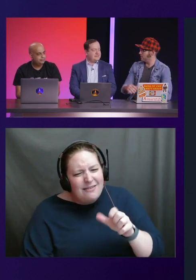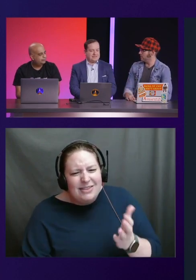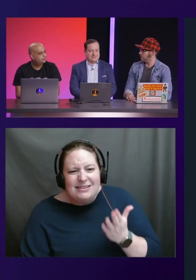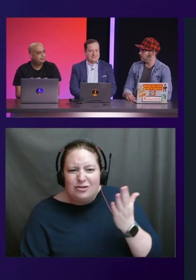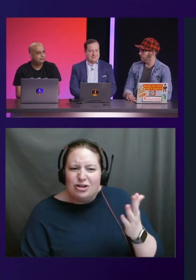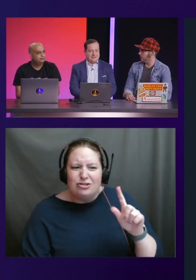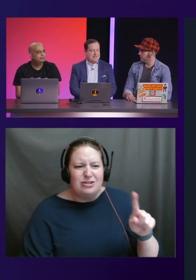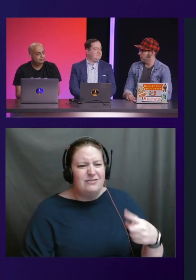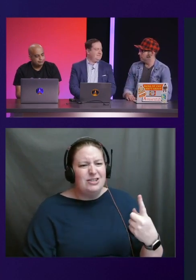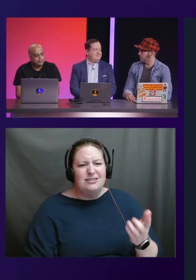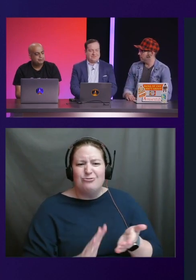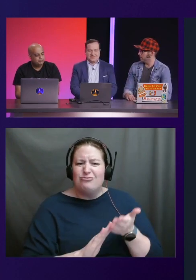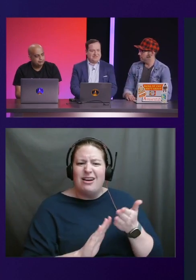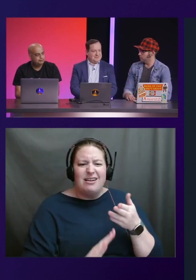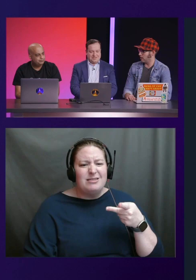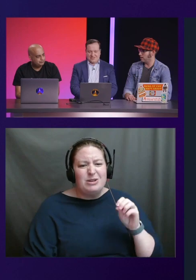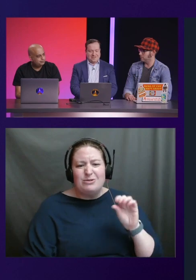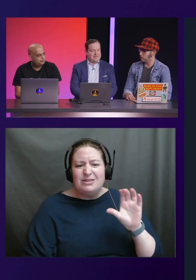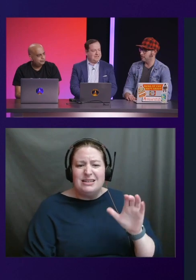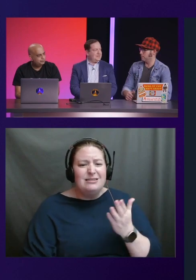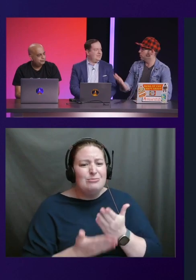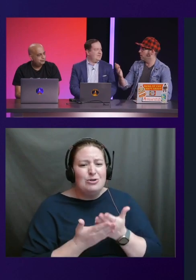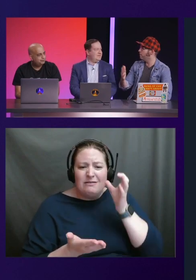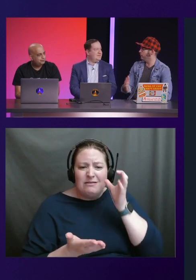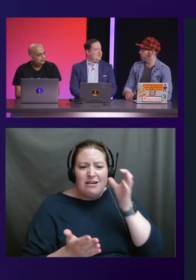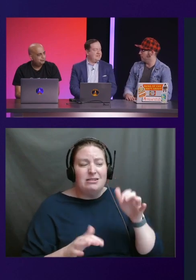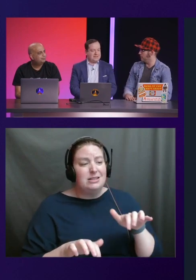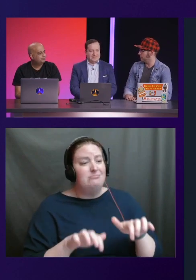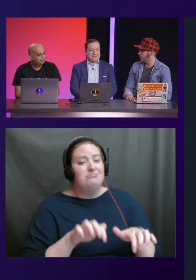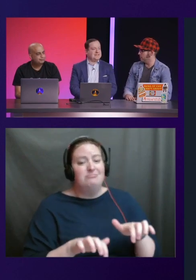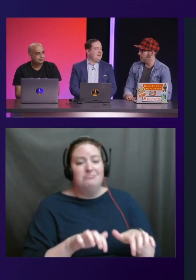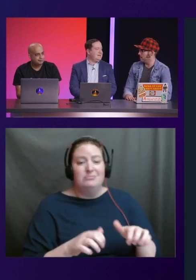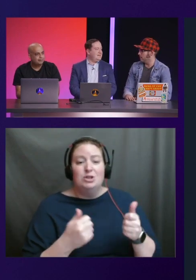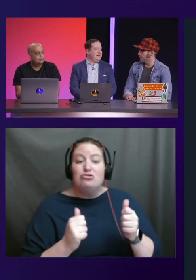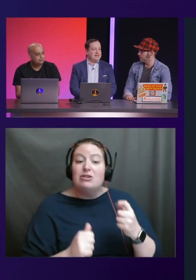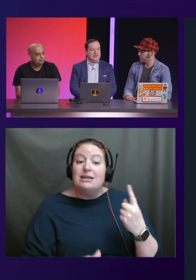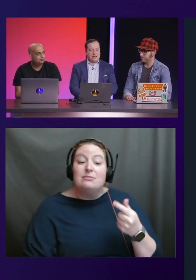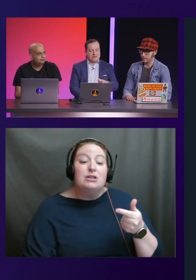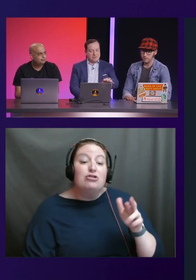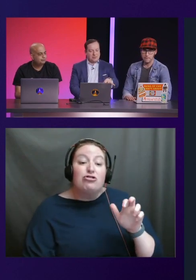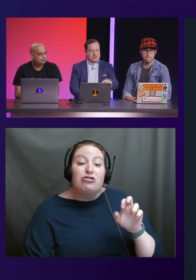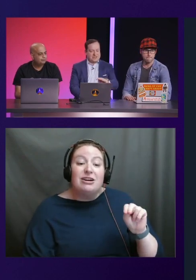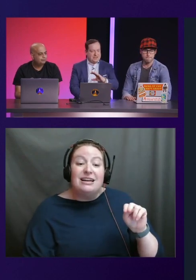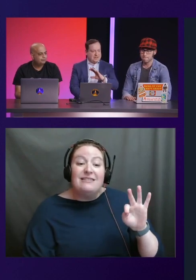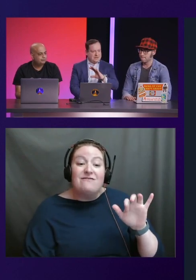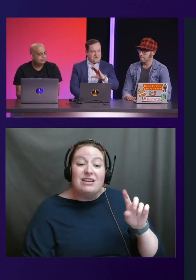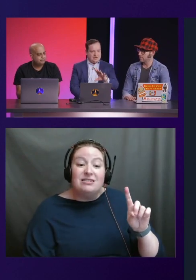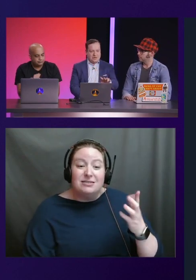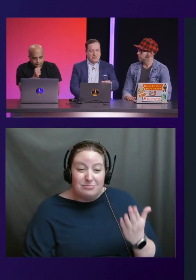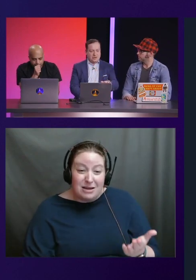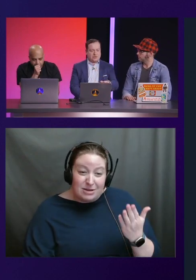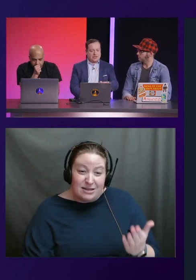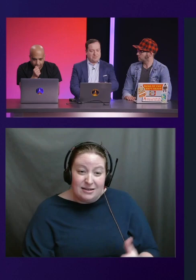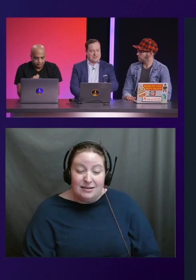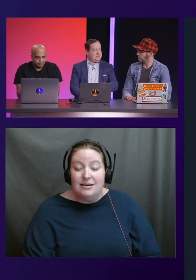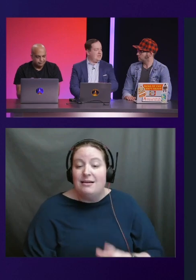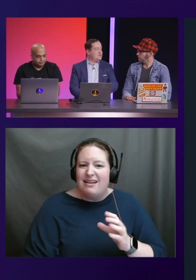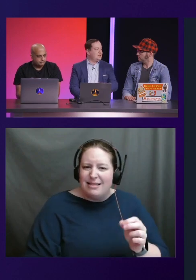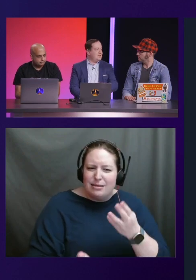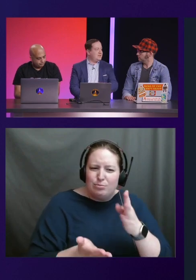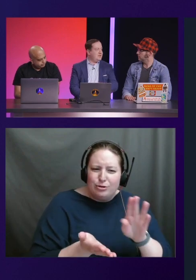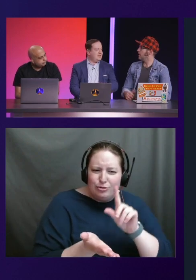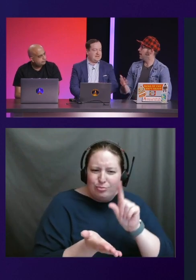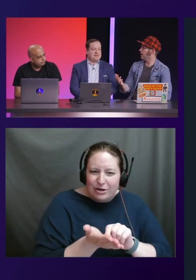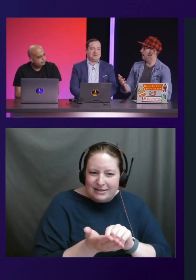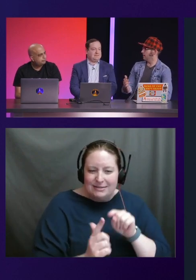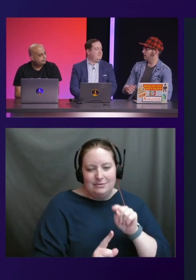run a POC through it. Right. Like try something greenfield, maybe something exactly. net new. Yeah, and the blueprints in there, they're a really good place to get